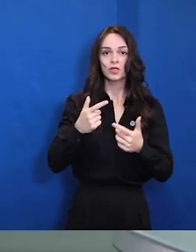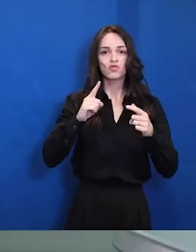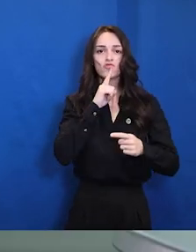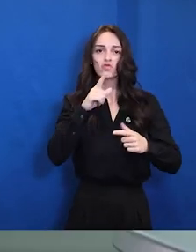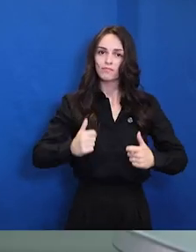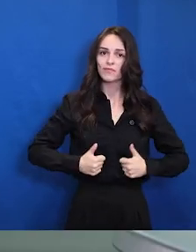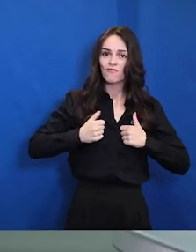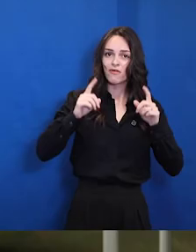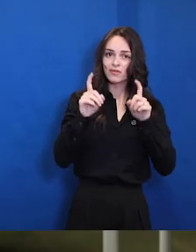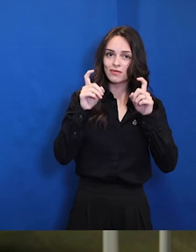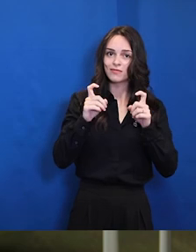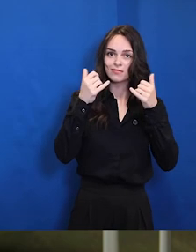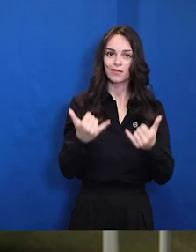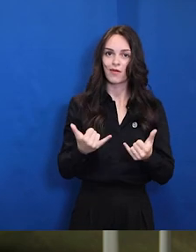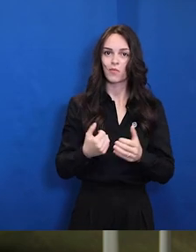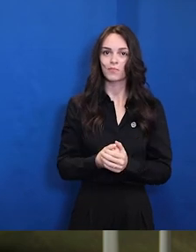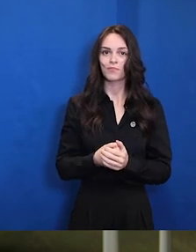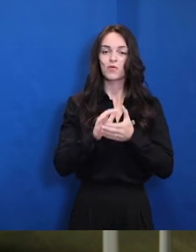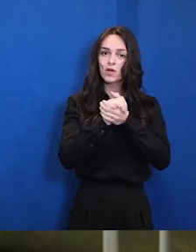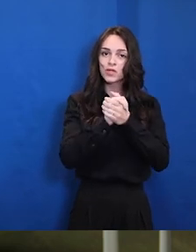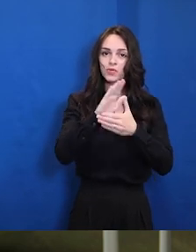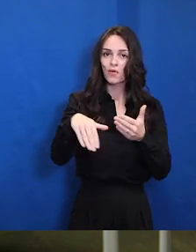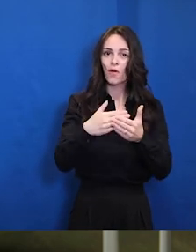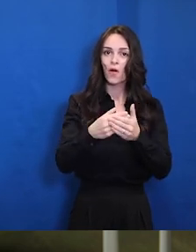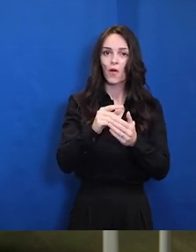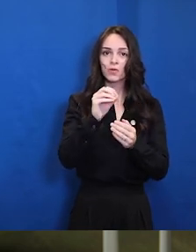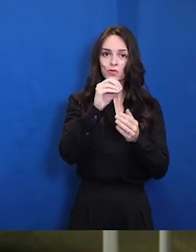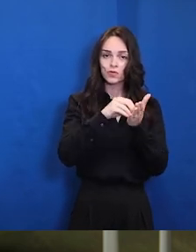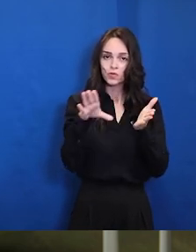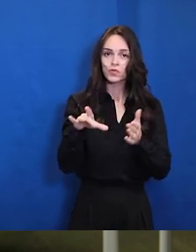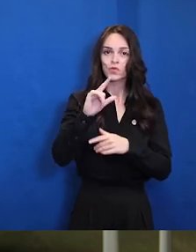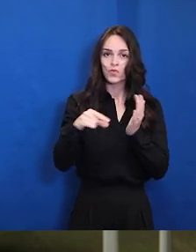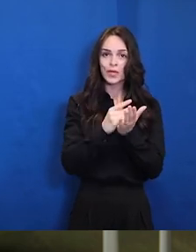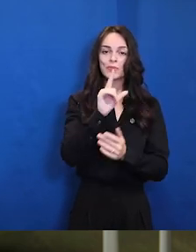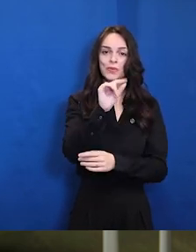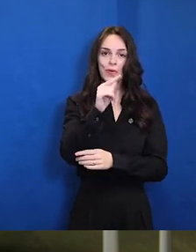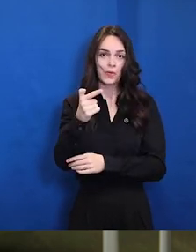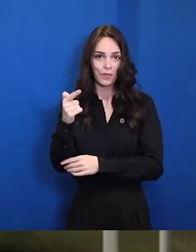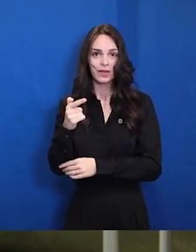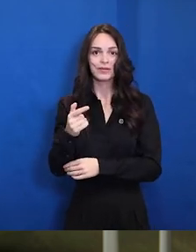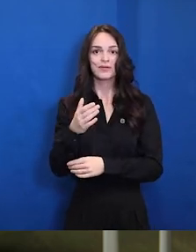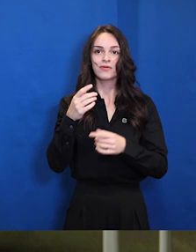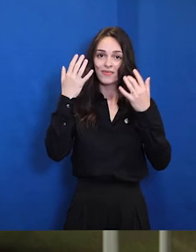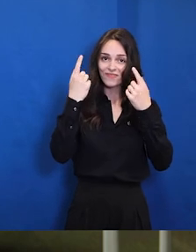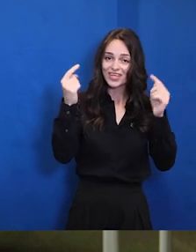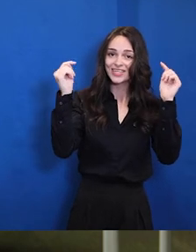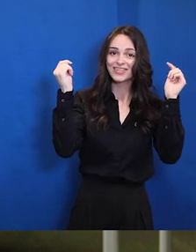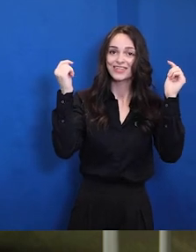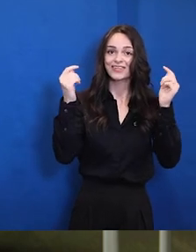survival begins now. Congratulations to all NICC graduating students. We made it,